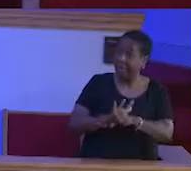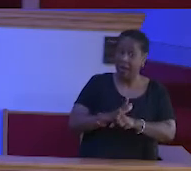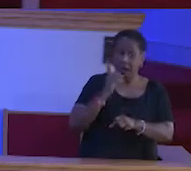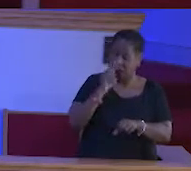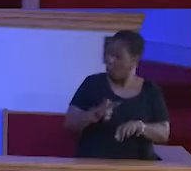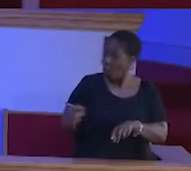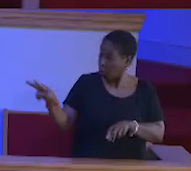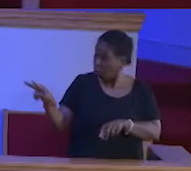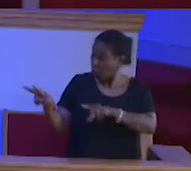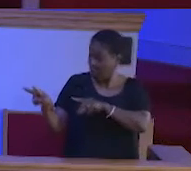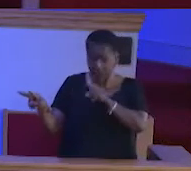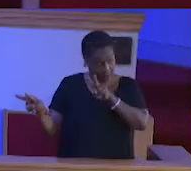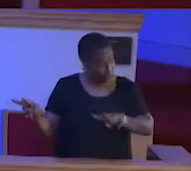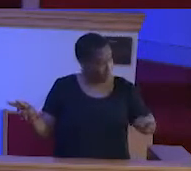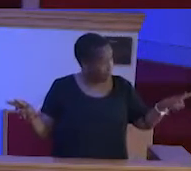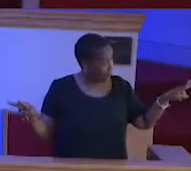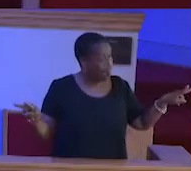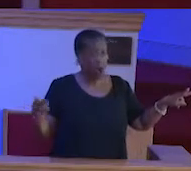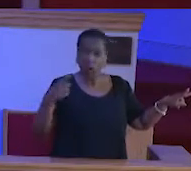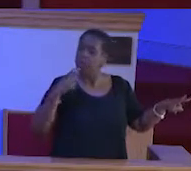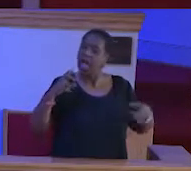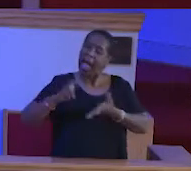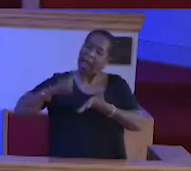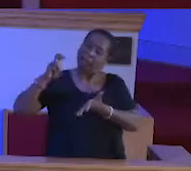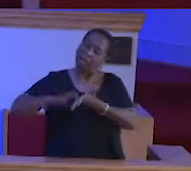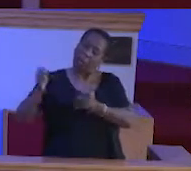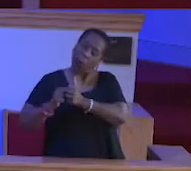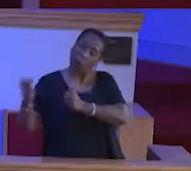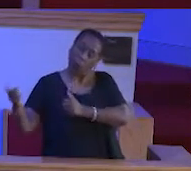your neighbor, you'll say, I'm going to shout with you.